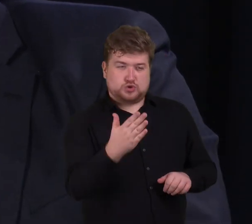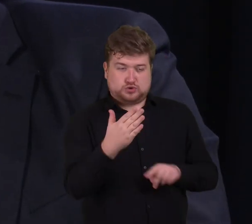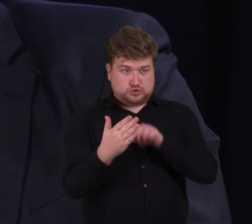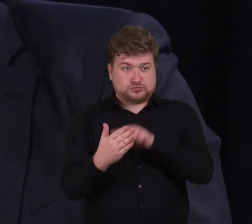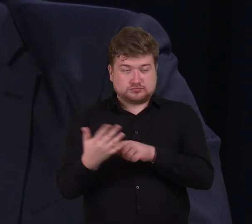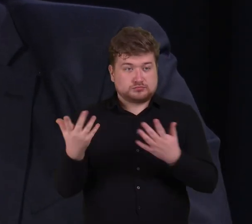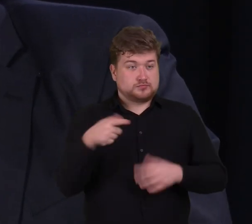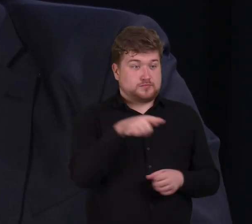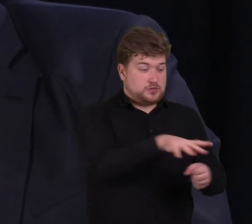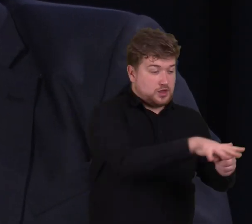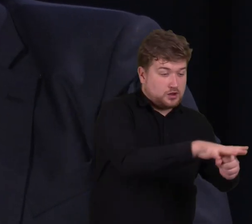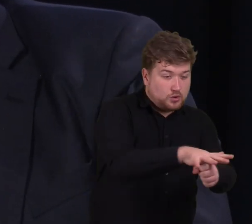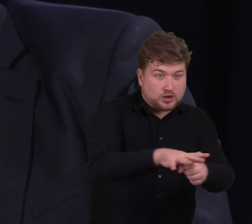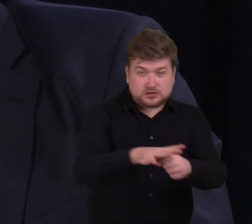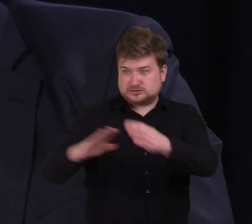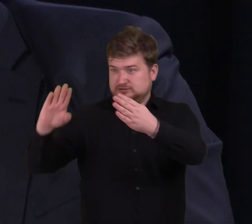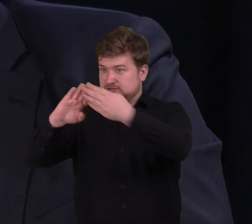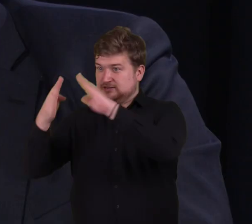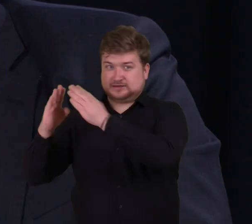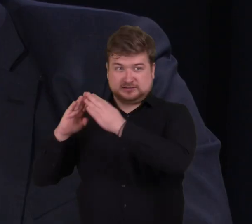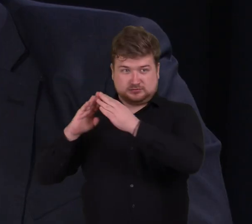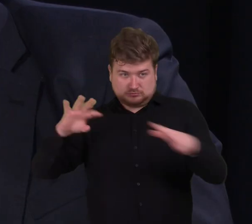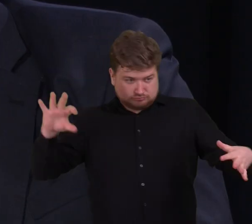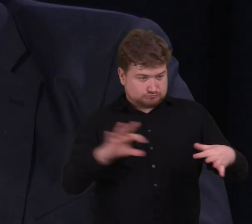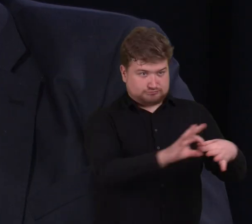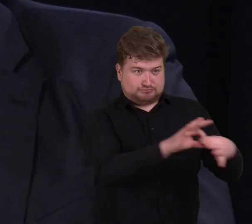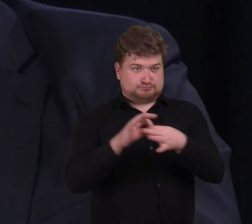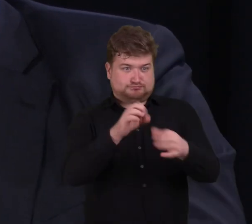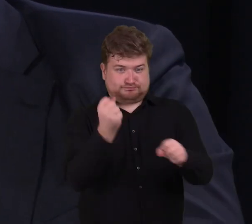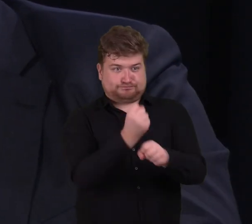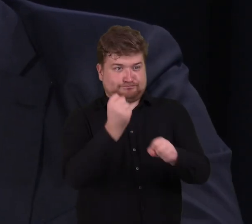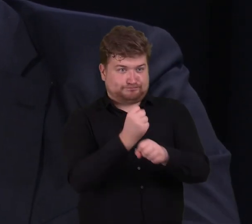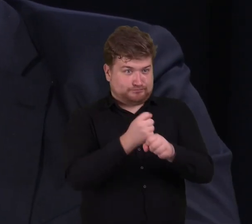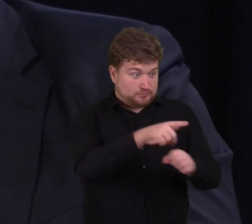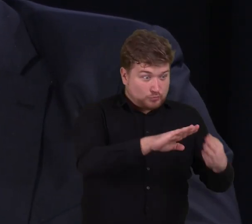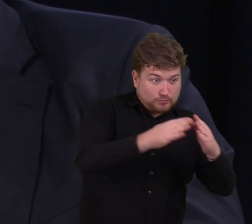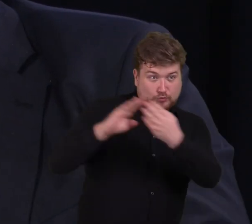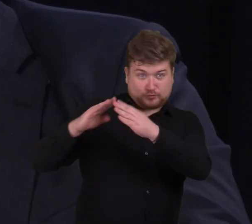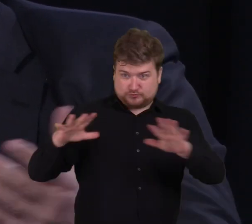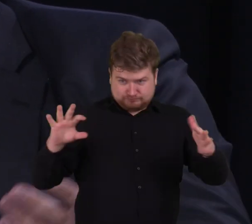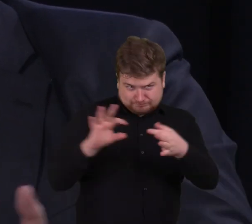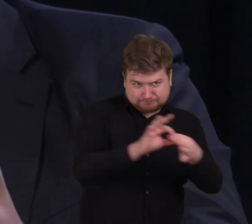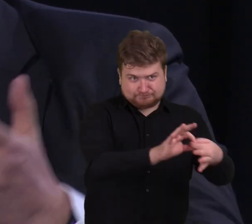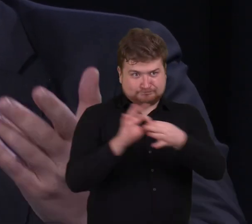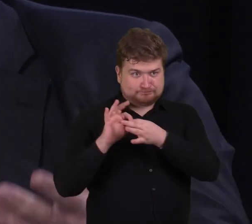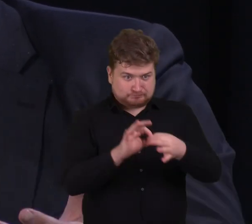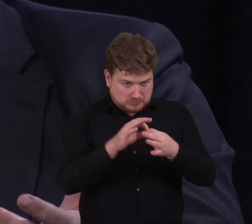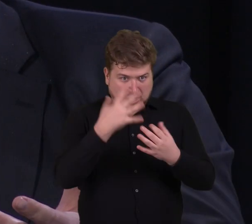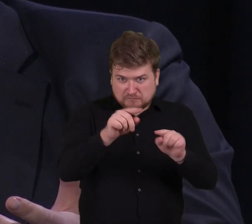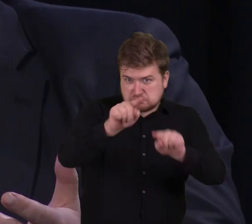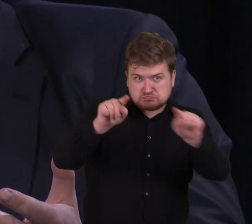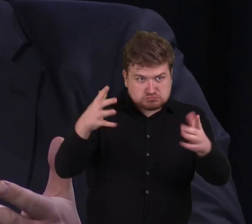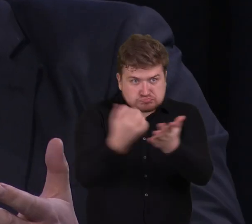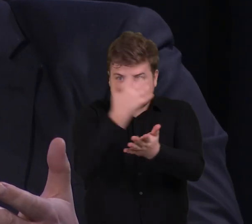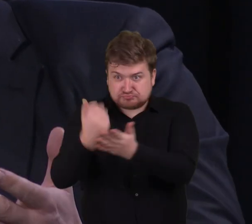territories, and in order to do things together. So this is something you can also talk about